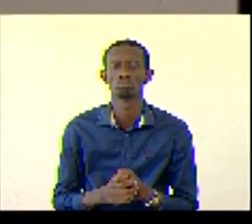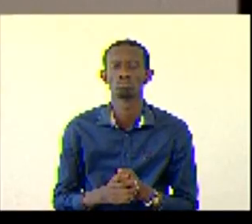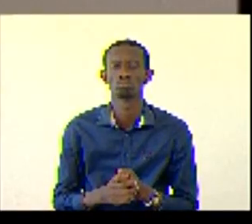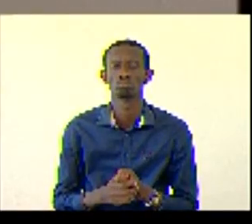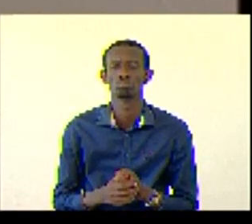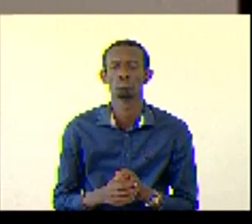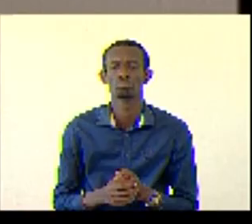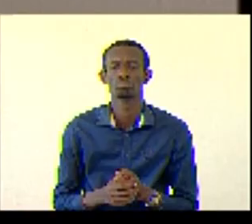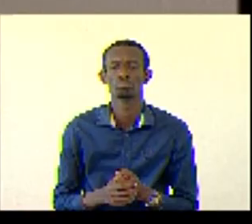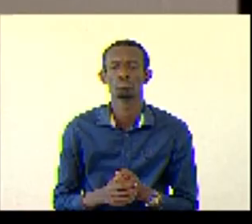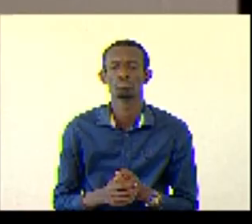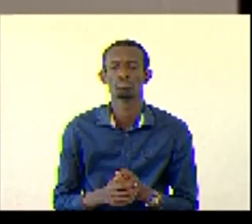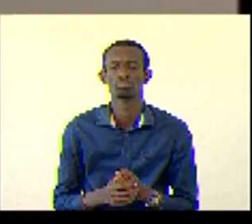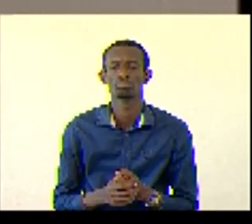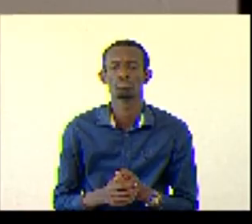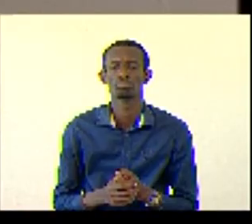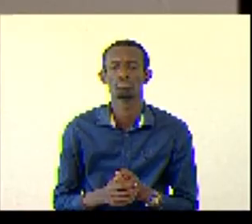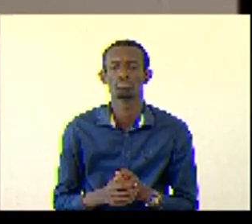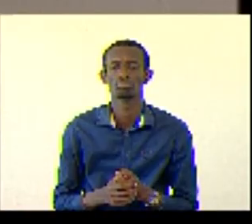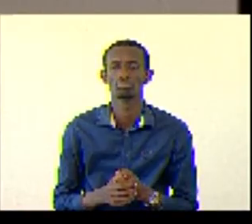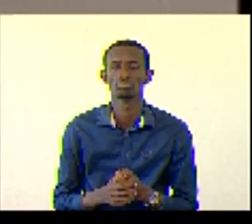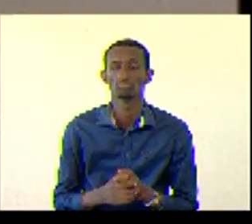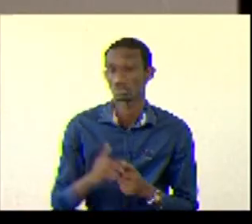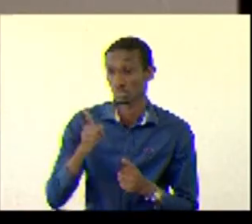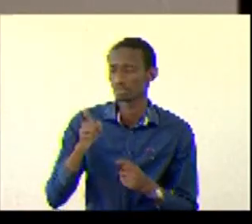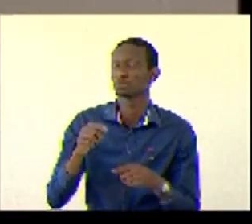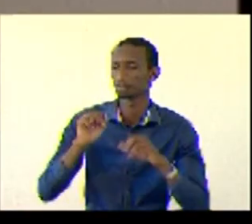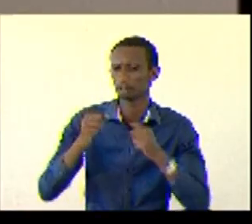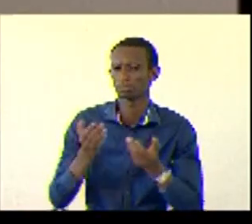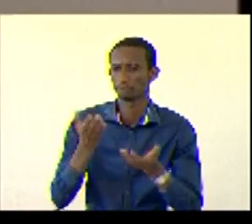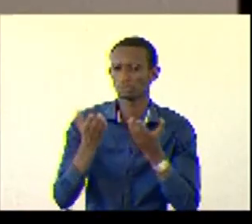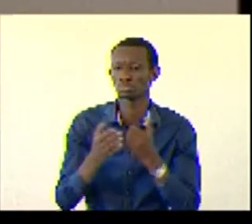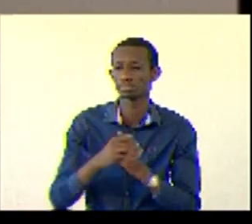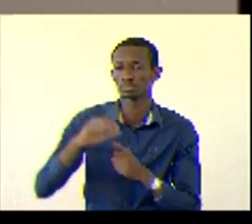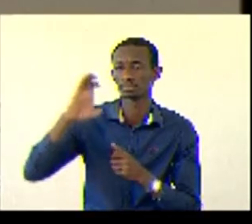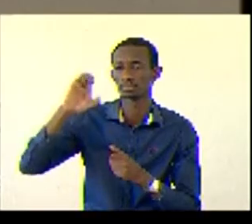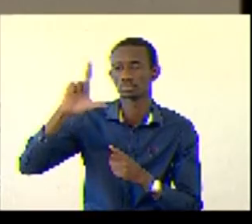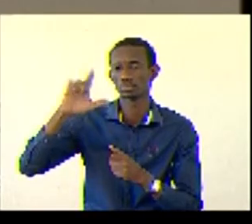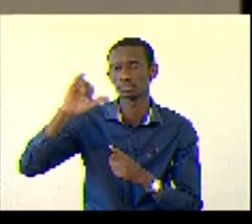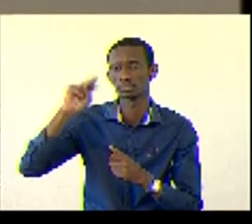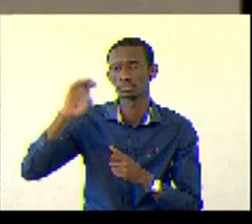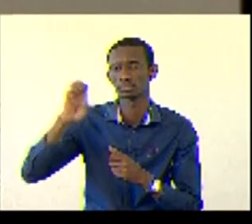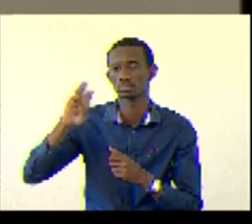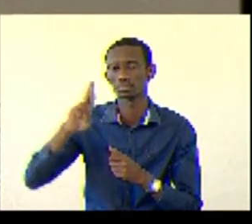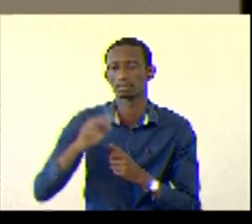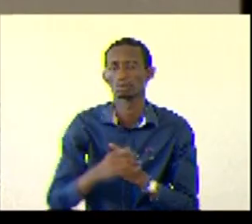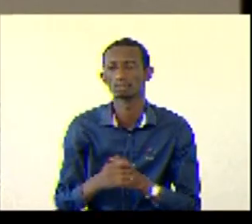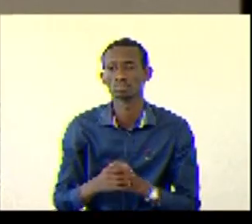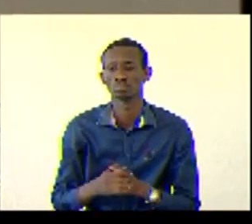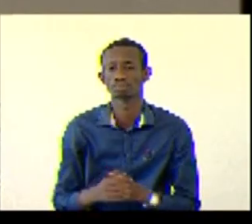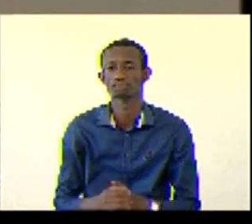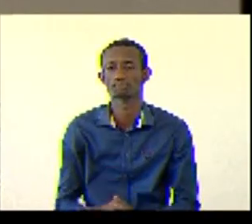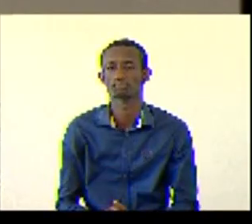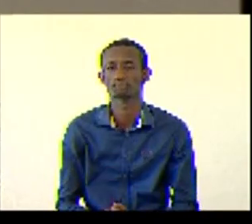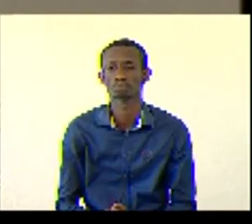Oh, that's the diagram. So this is a measuring cylinder which is calibrated. And this one can be even corrected